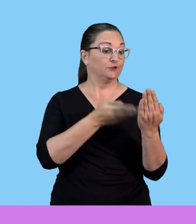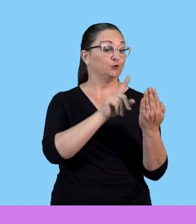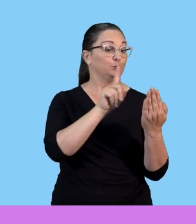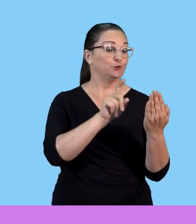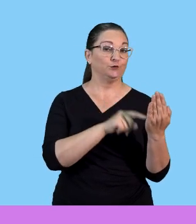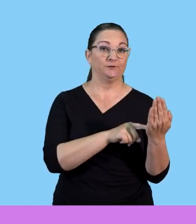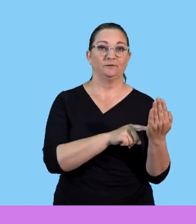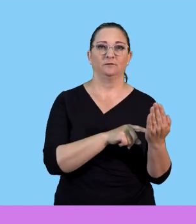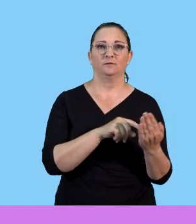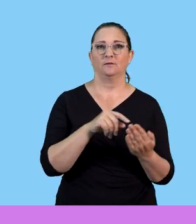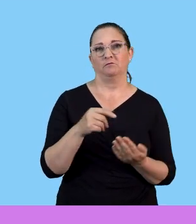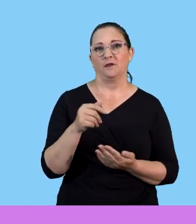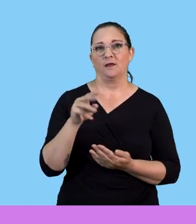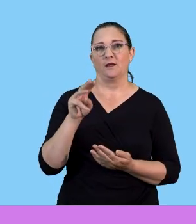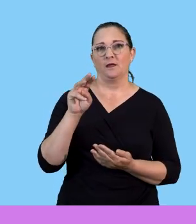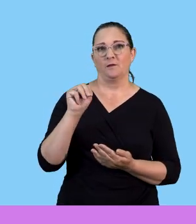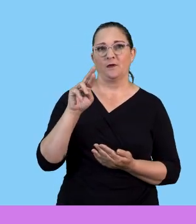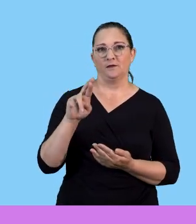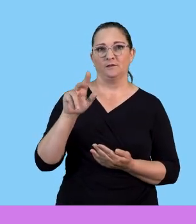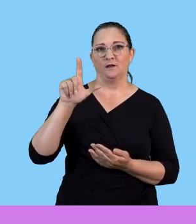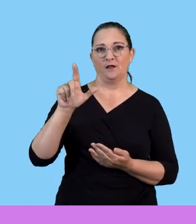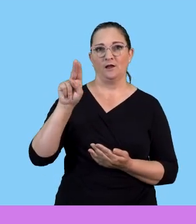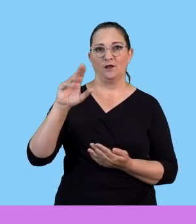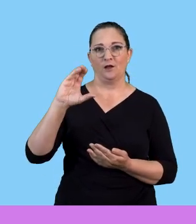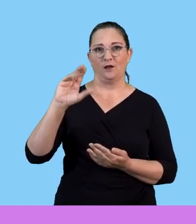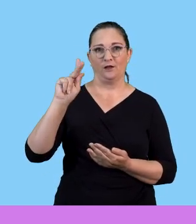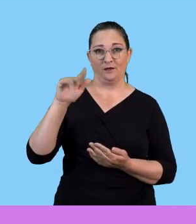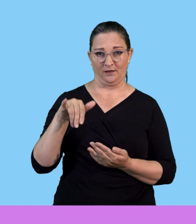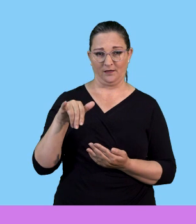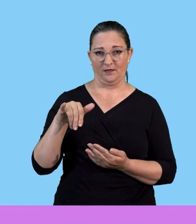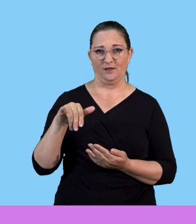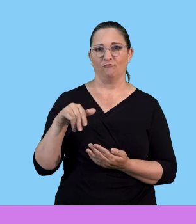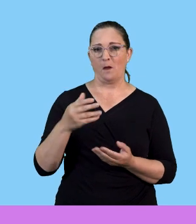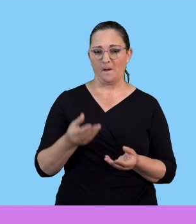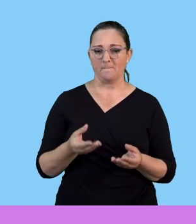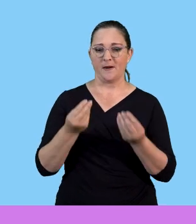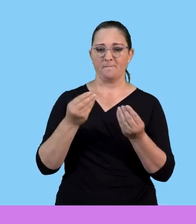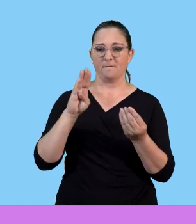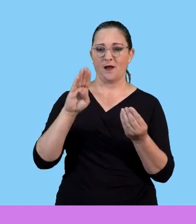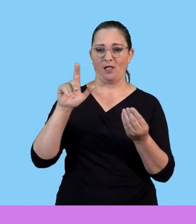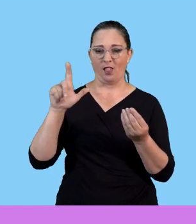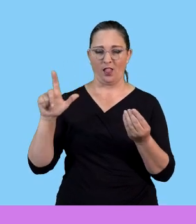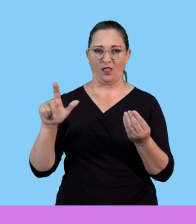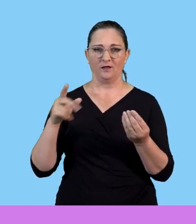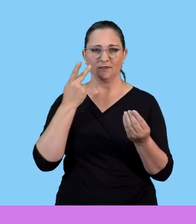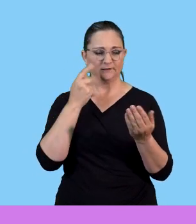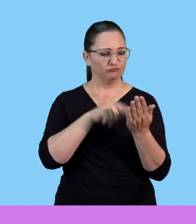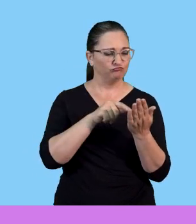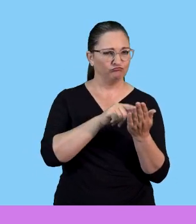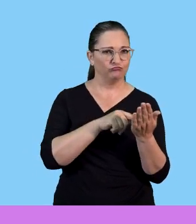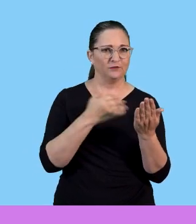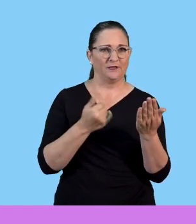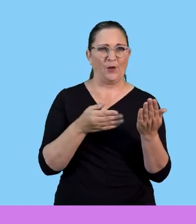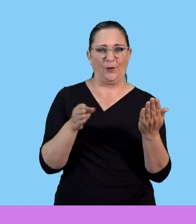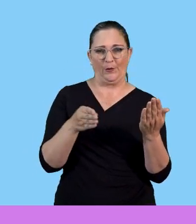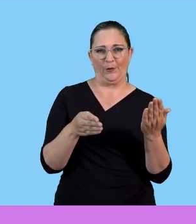Let's look at the questions. Mr. Lucky Ndlovu received the following bill. Calculate the missing value